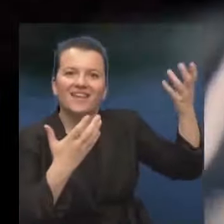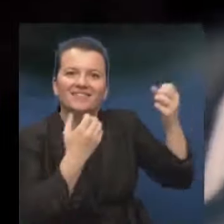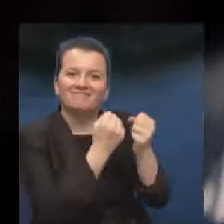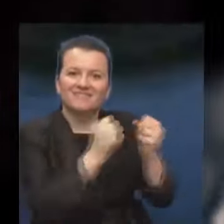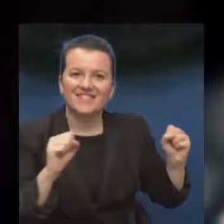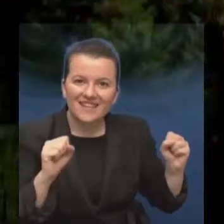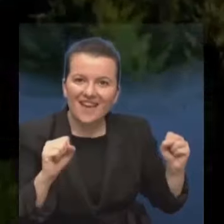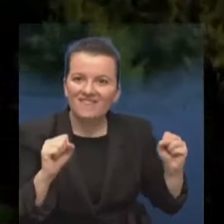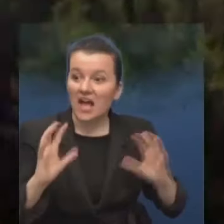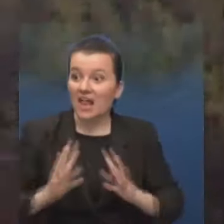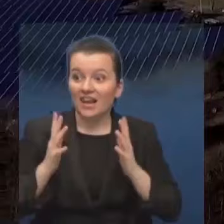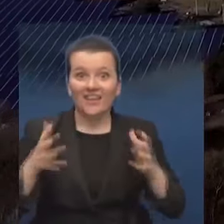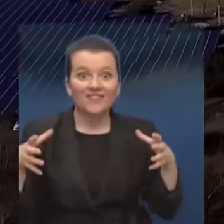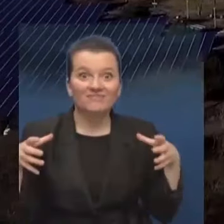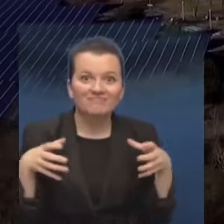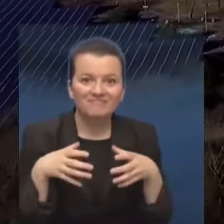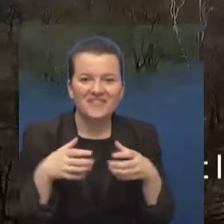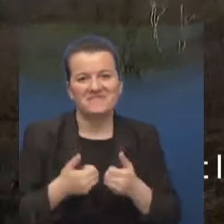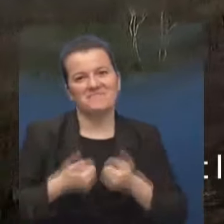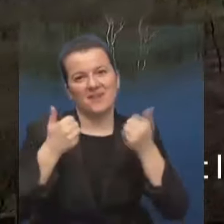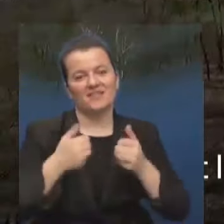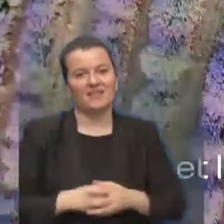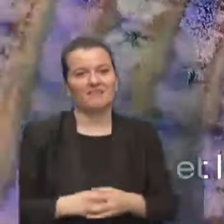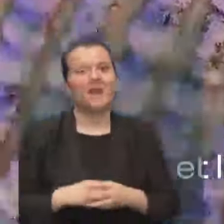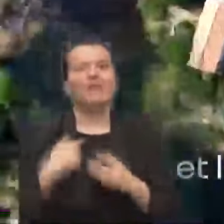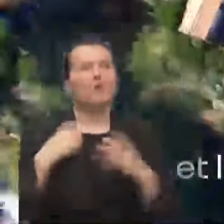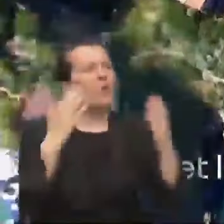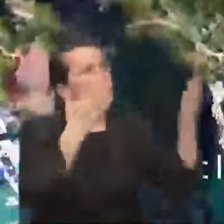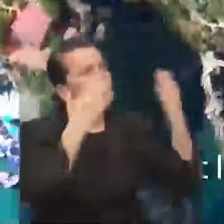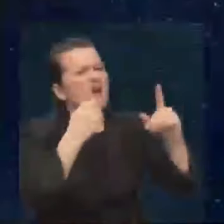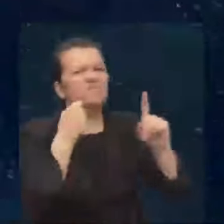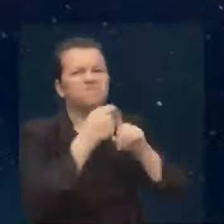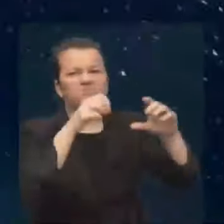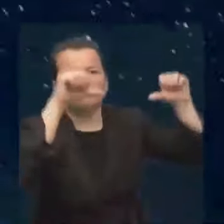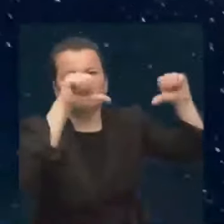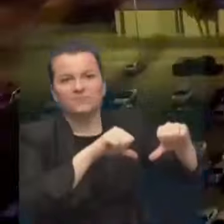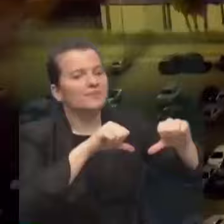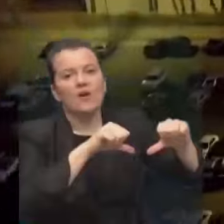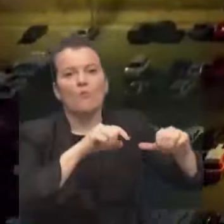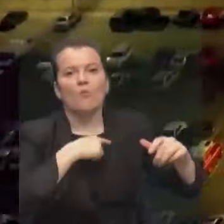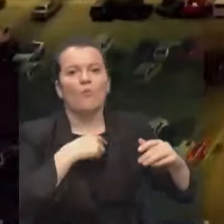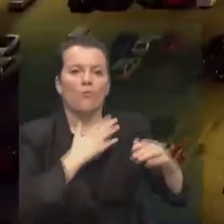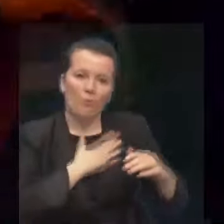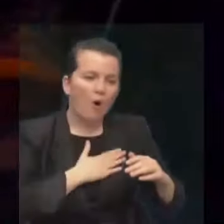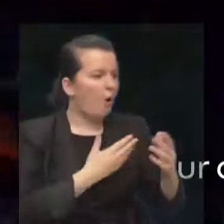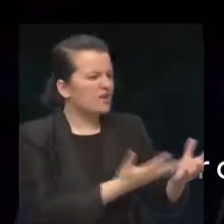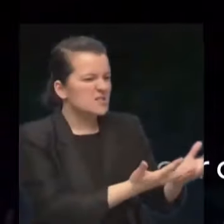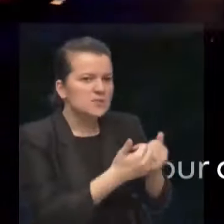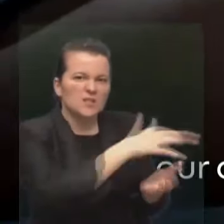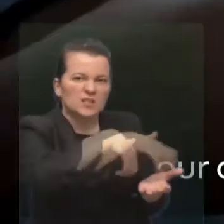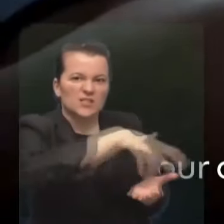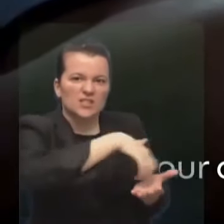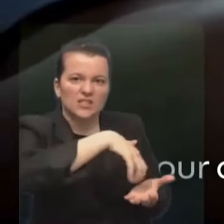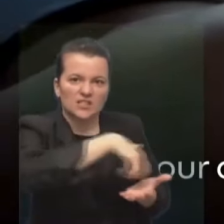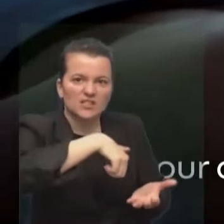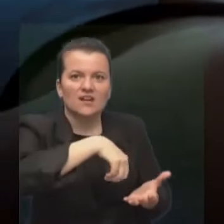That's why we challenge ourselves to limit our impact on the climate and on resources, and to make mobility more inclusive